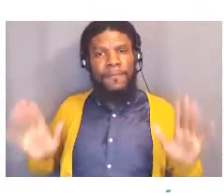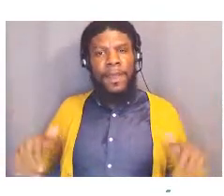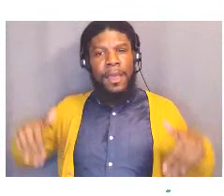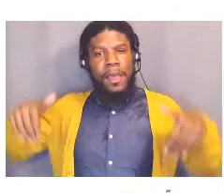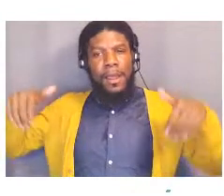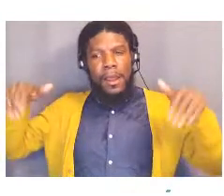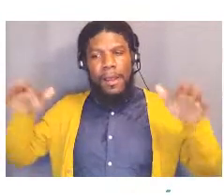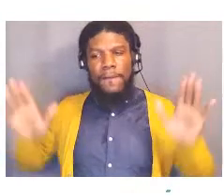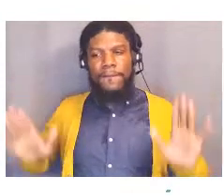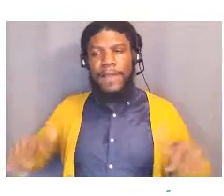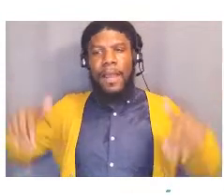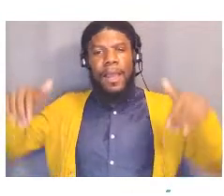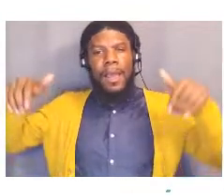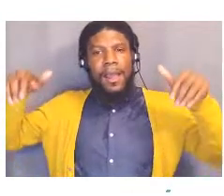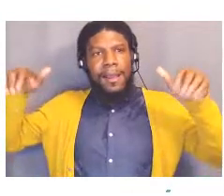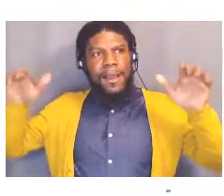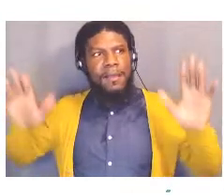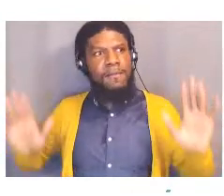flying.